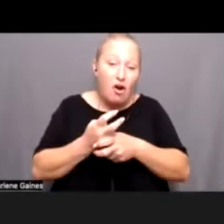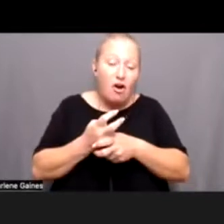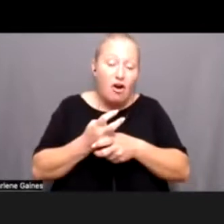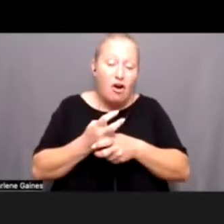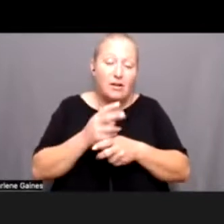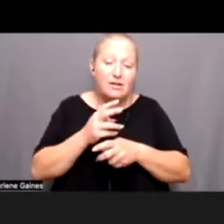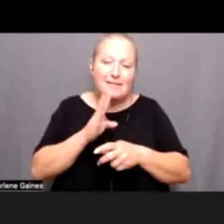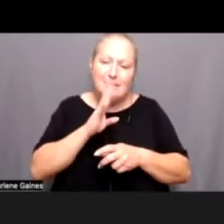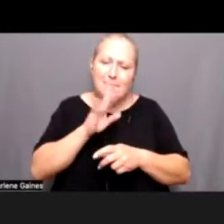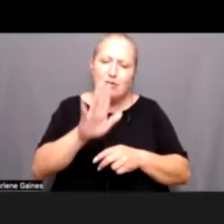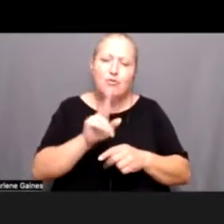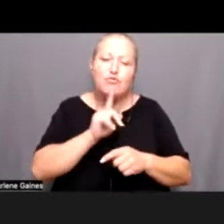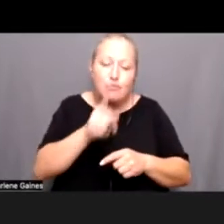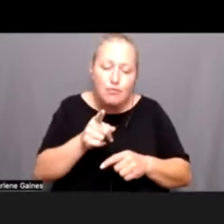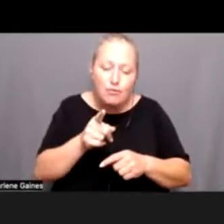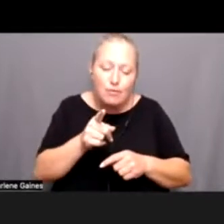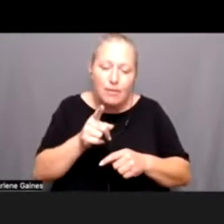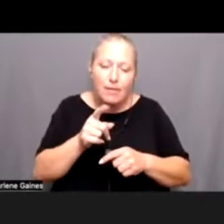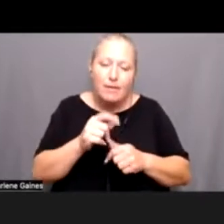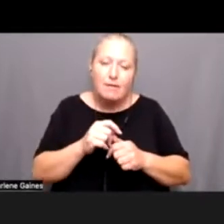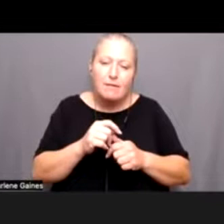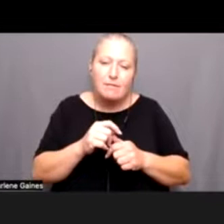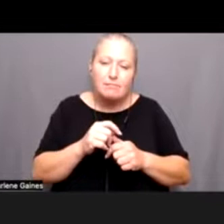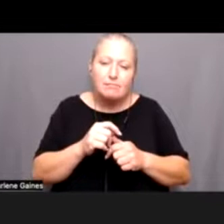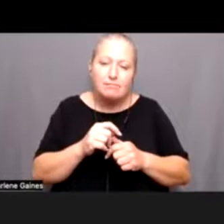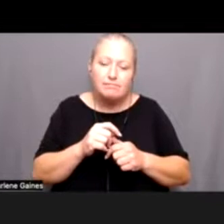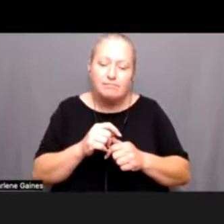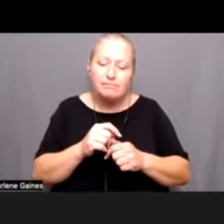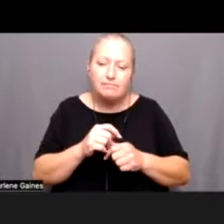speak your truth when you know that it's gonna kind of